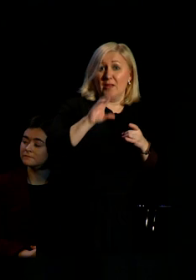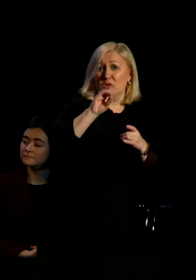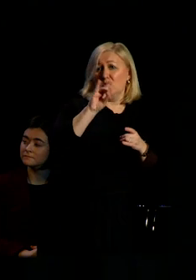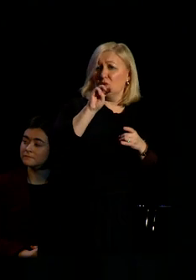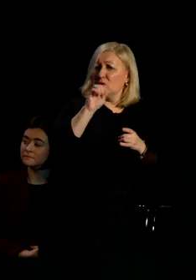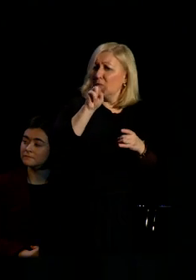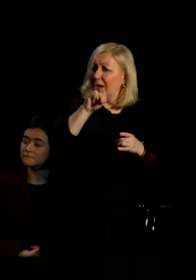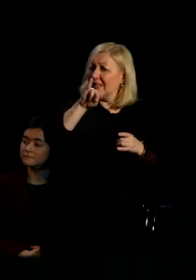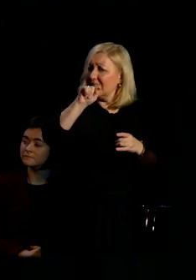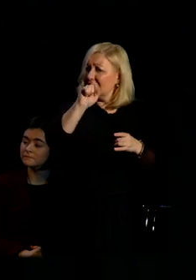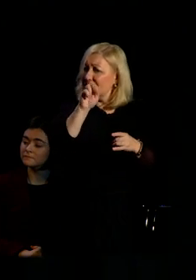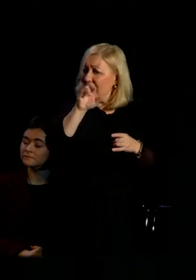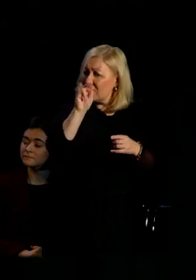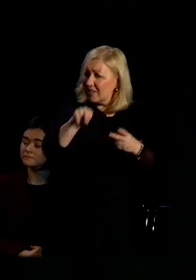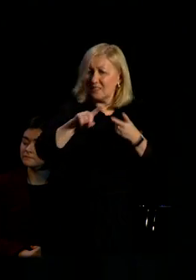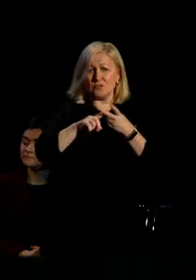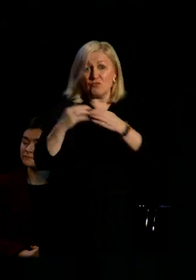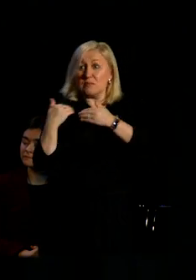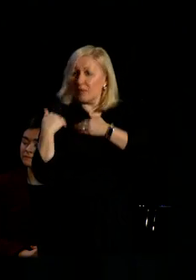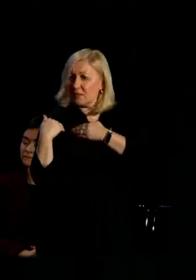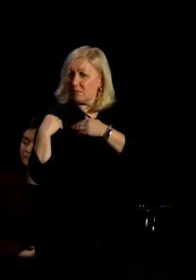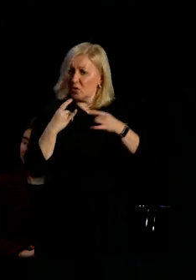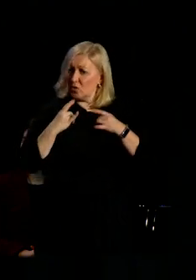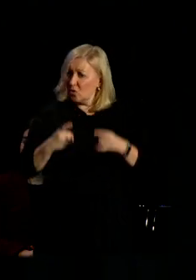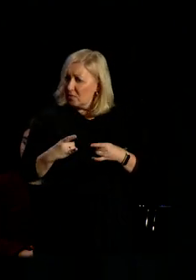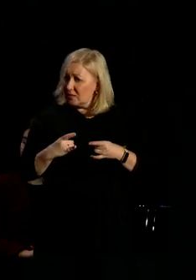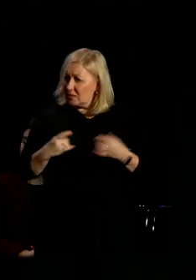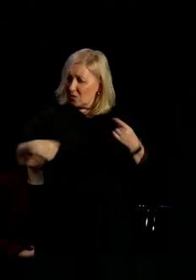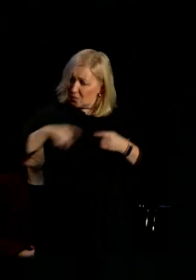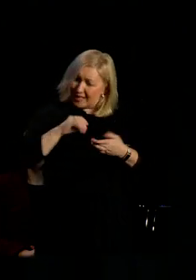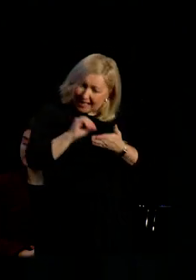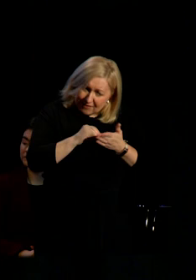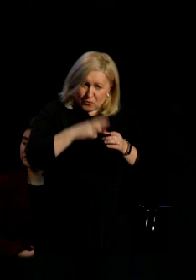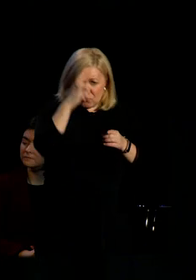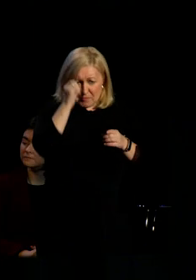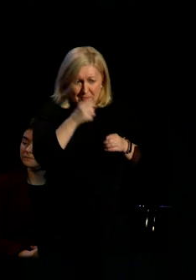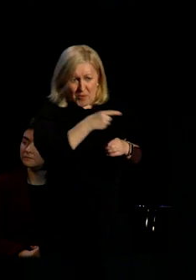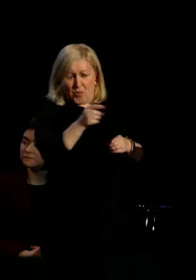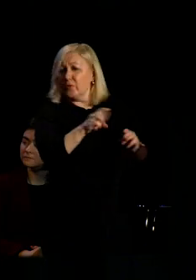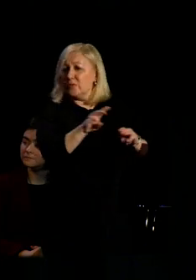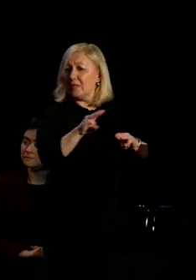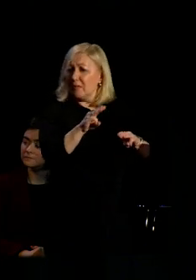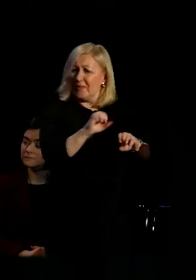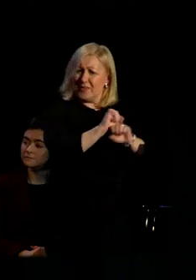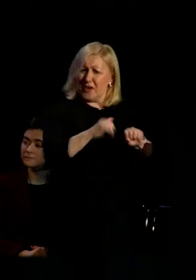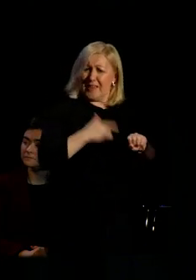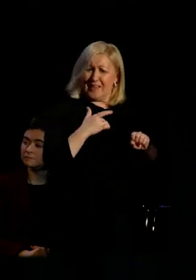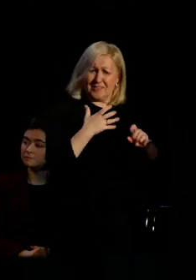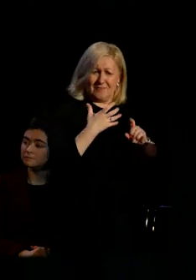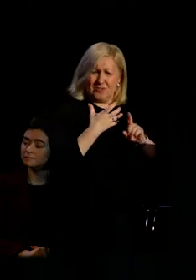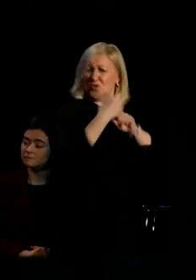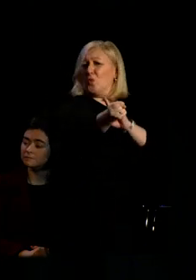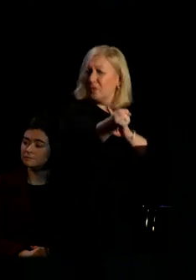preserve the memory of the many people whose lives were taken in such an appalling way. And it is so important that